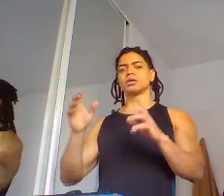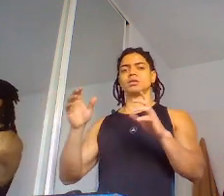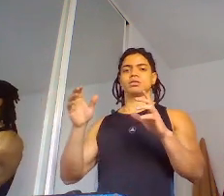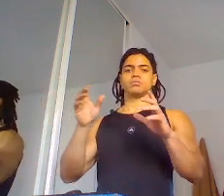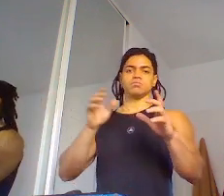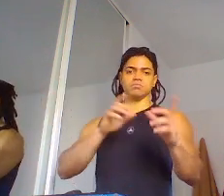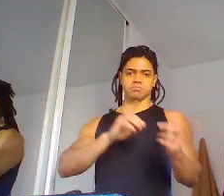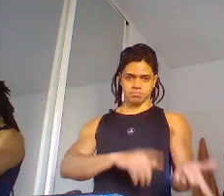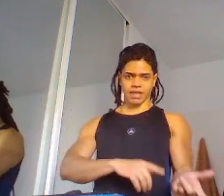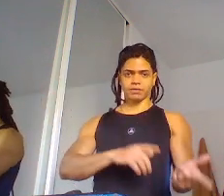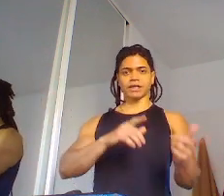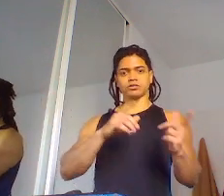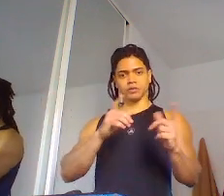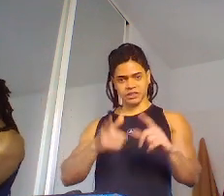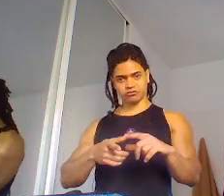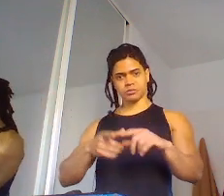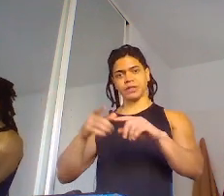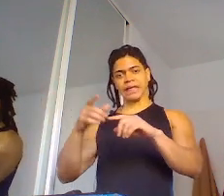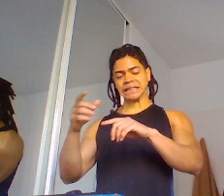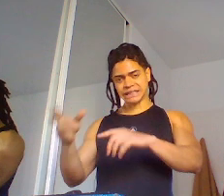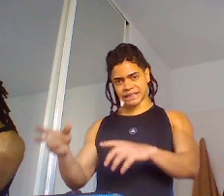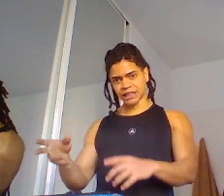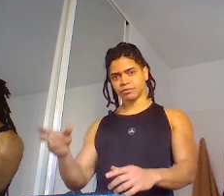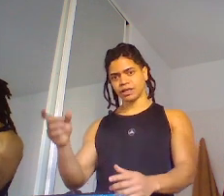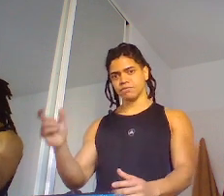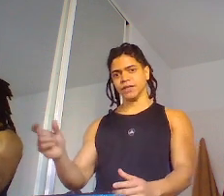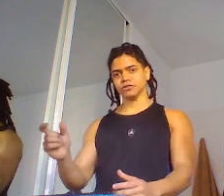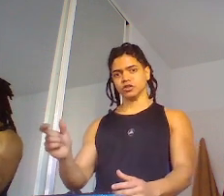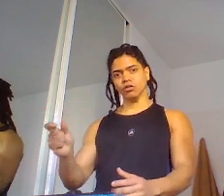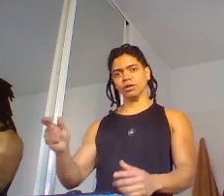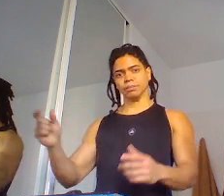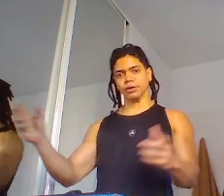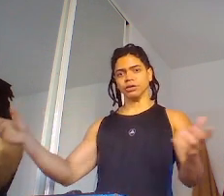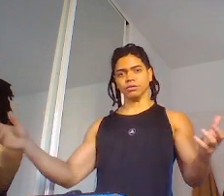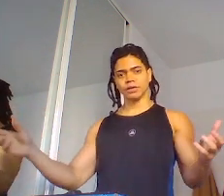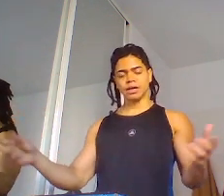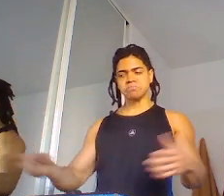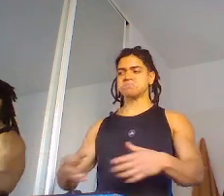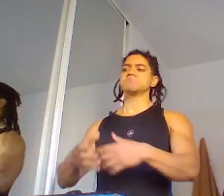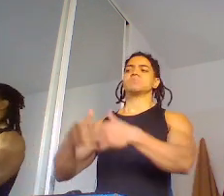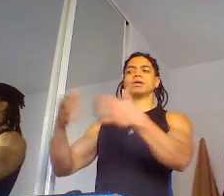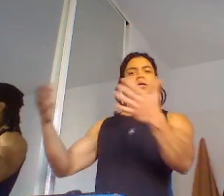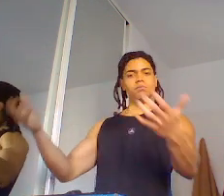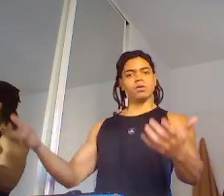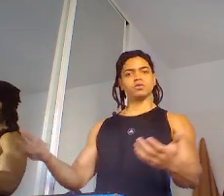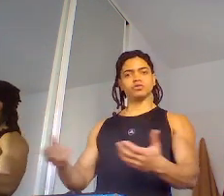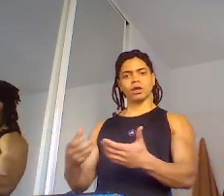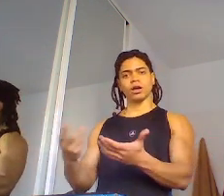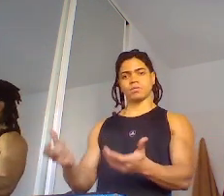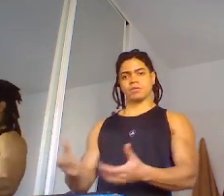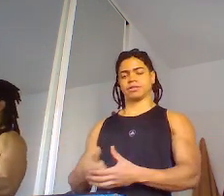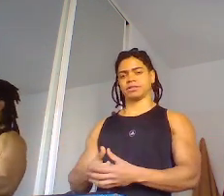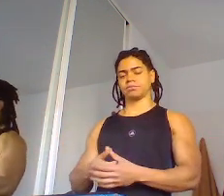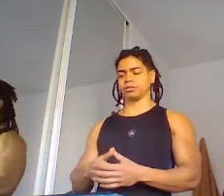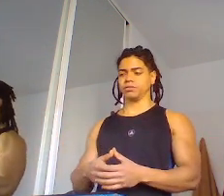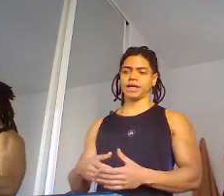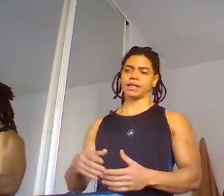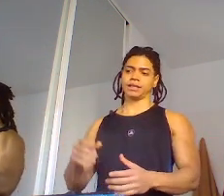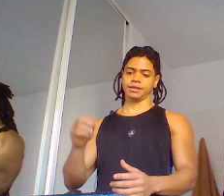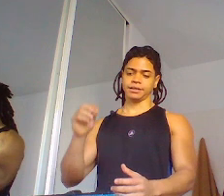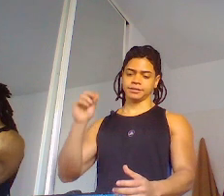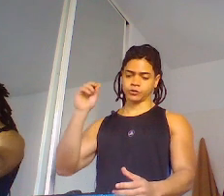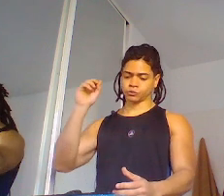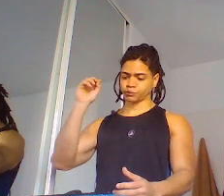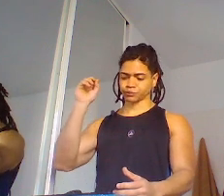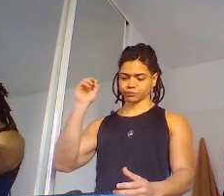can manufacture, distribute, and sell that invention over a period of time. Most common example of